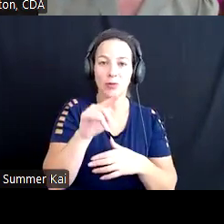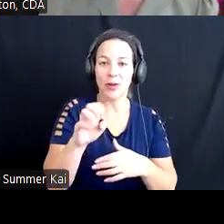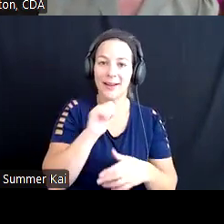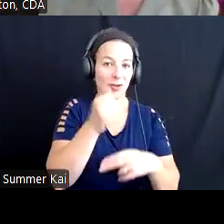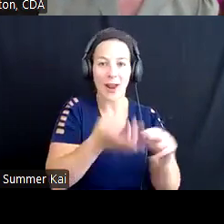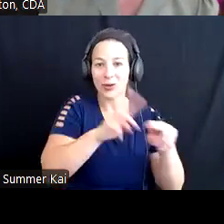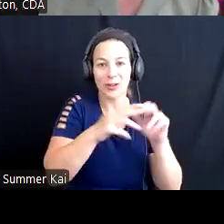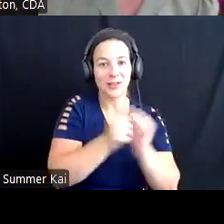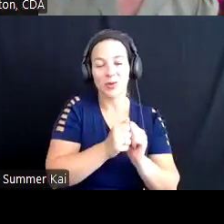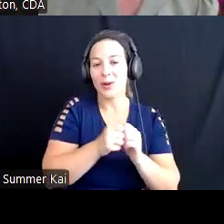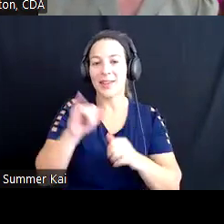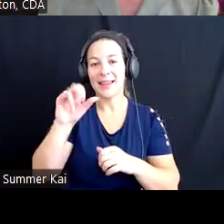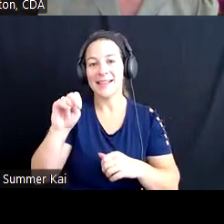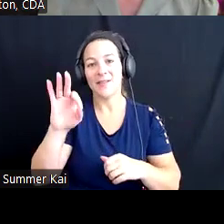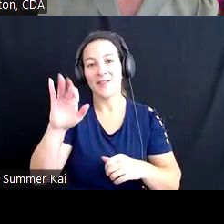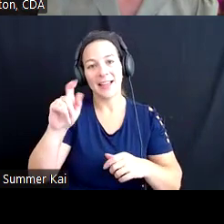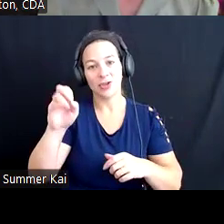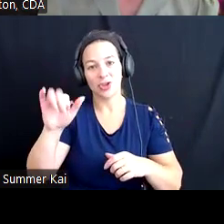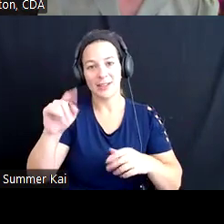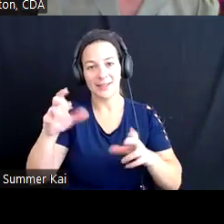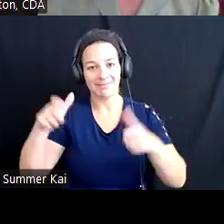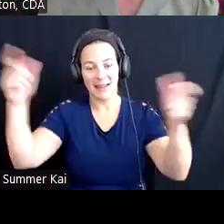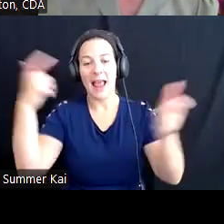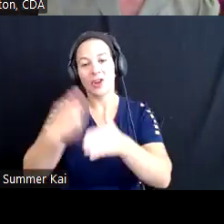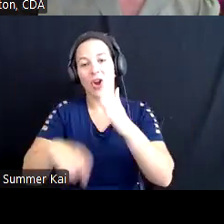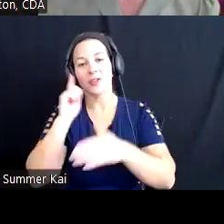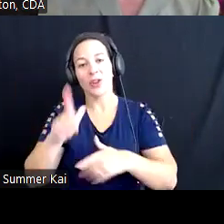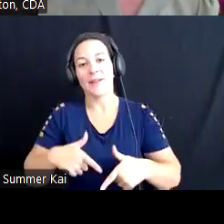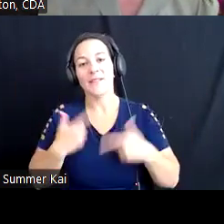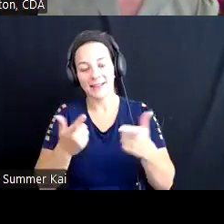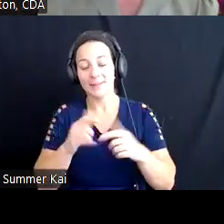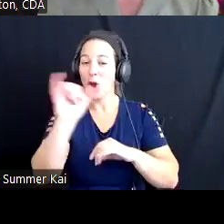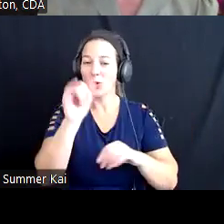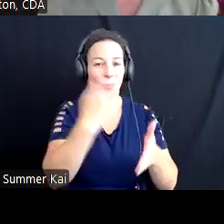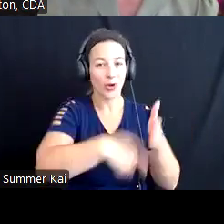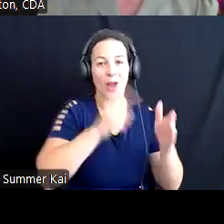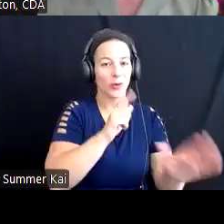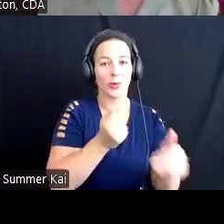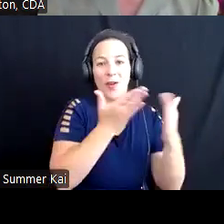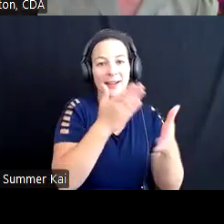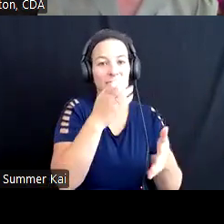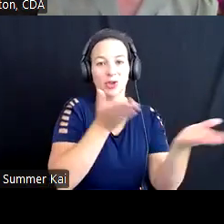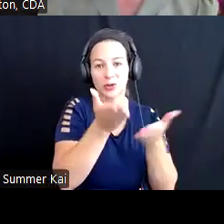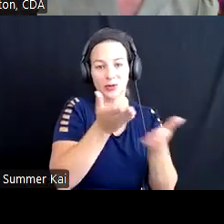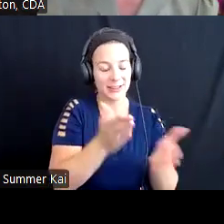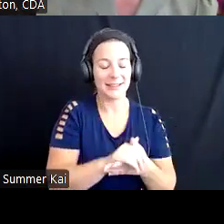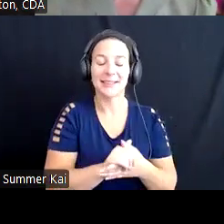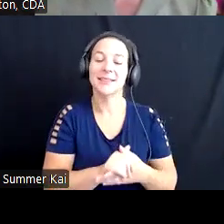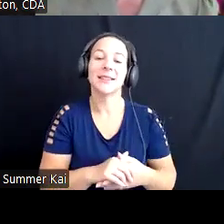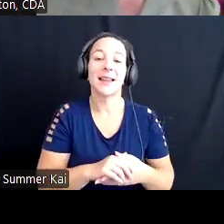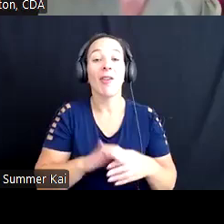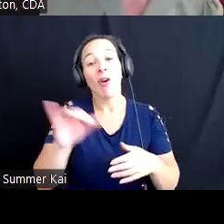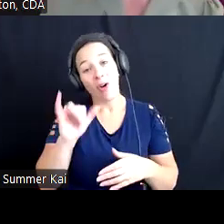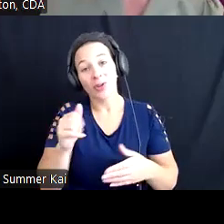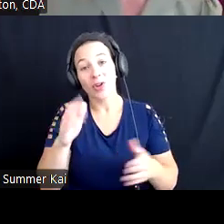with inflation and the cost of living, as well as the cost of providing services. And then meanwhile, providers